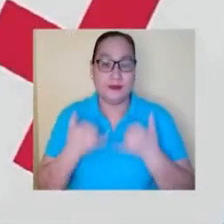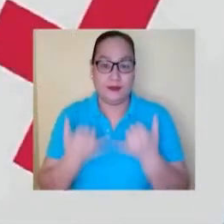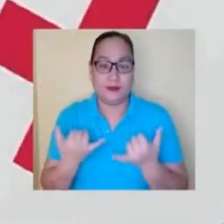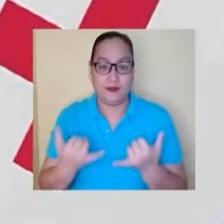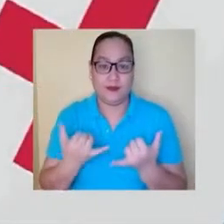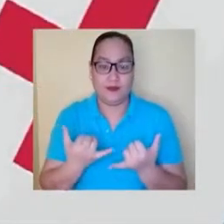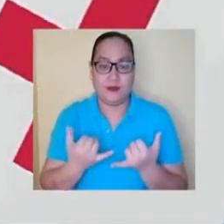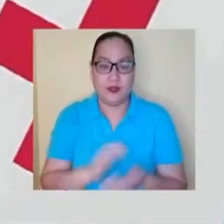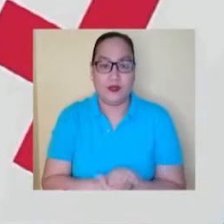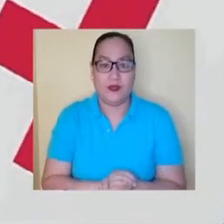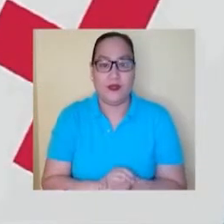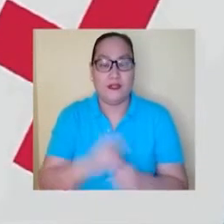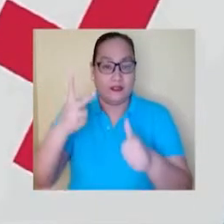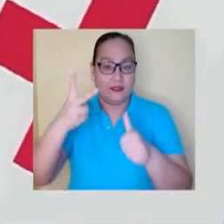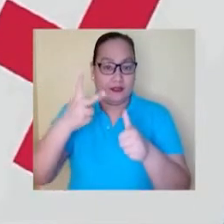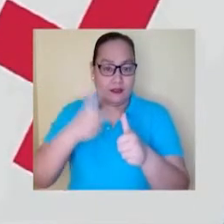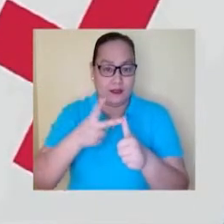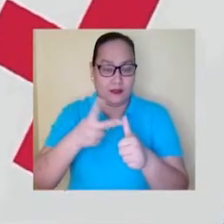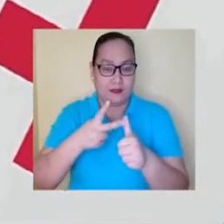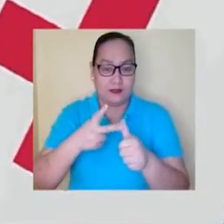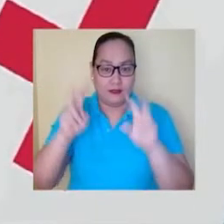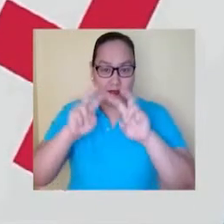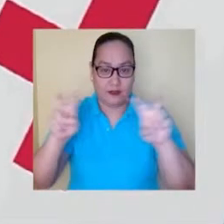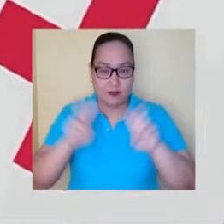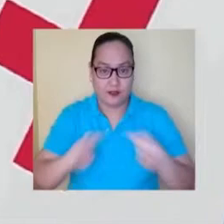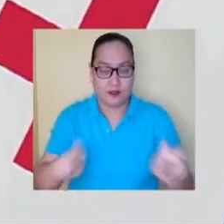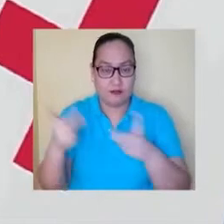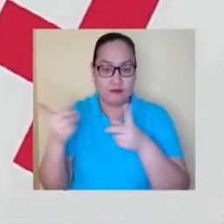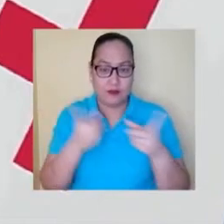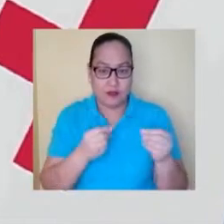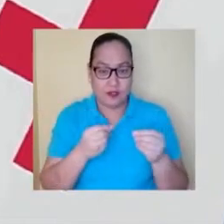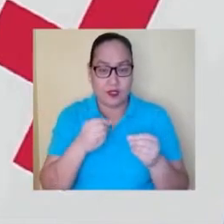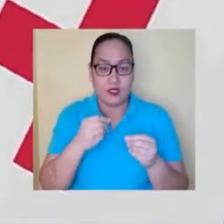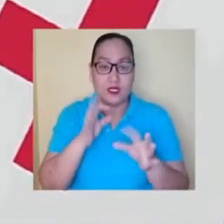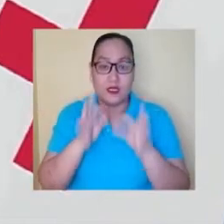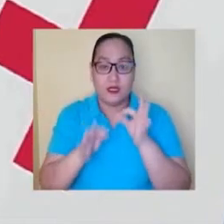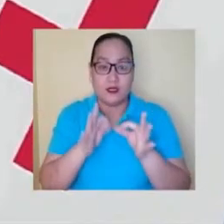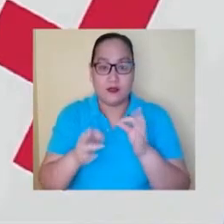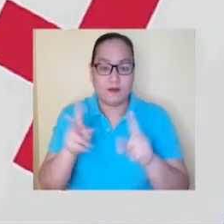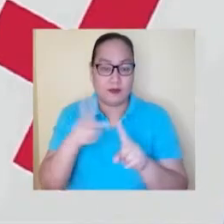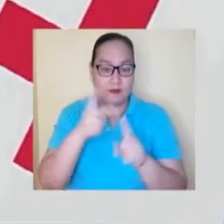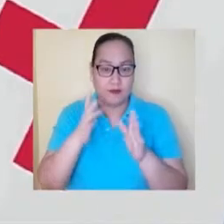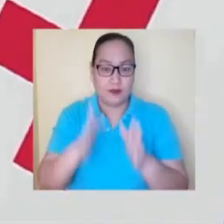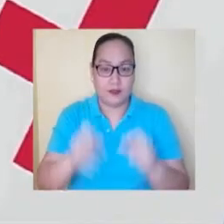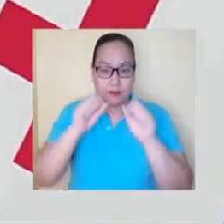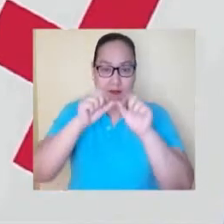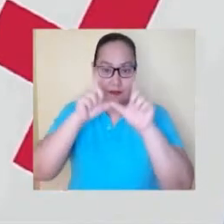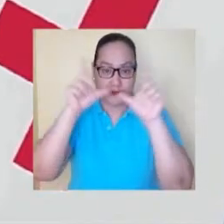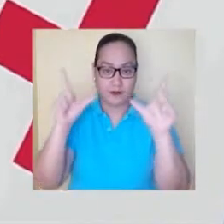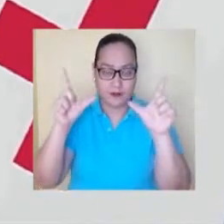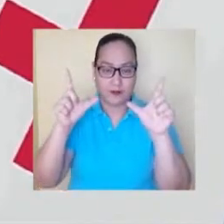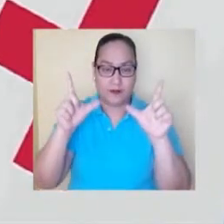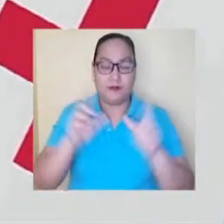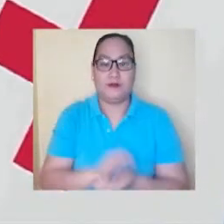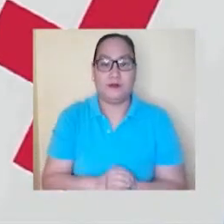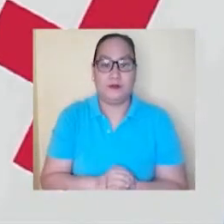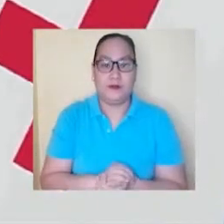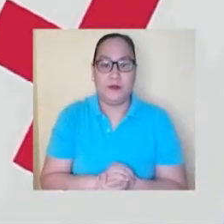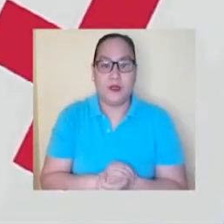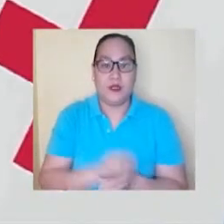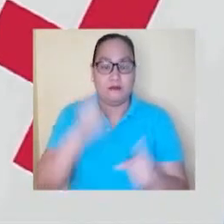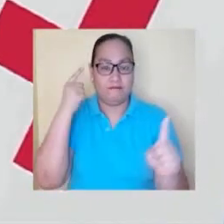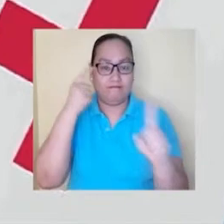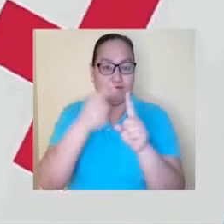On the other hand, secondary survey is conducted when the victim is conscious or has been revived.